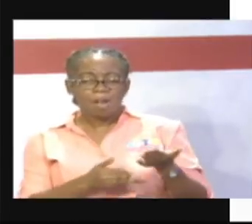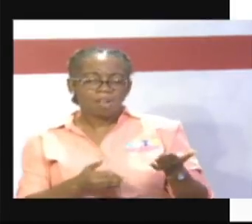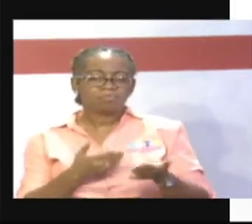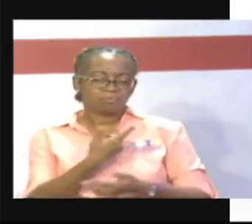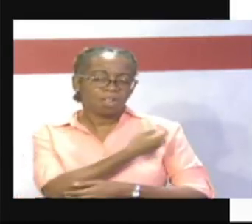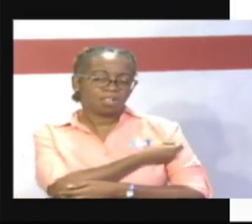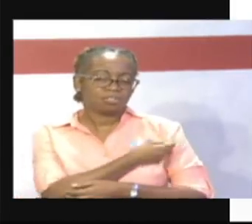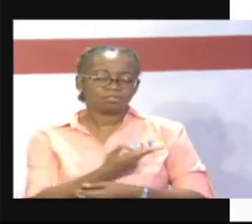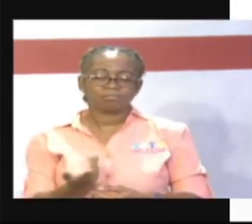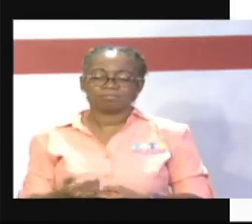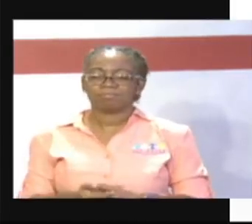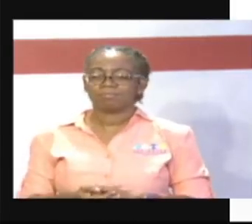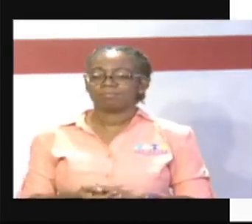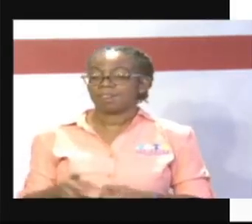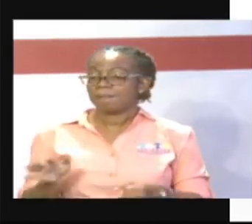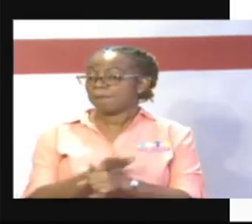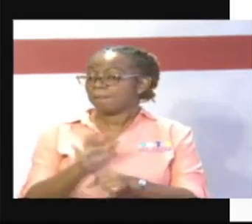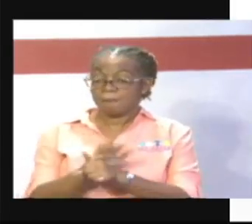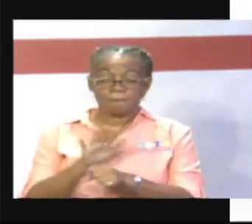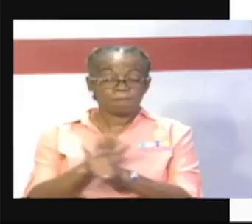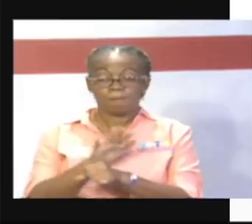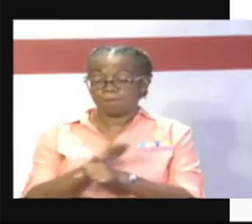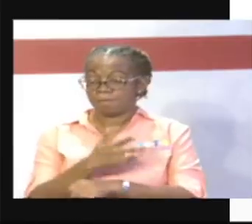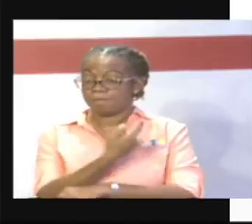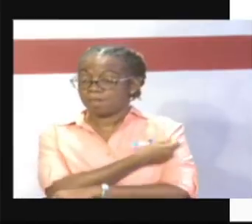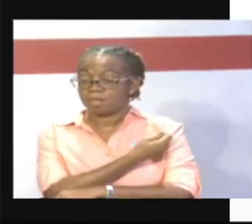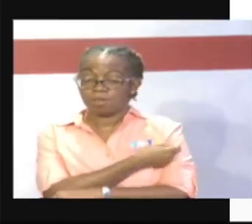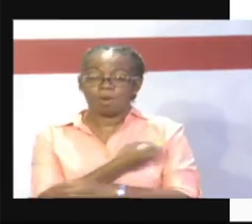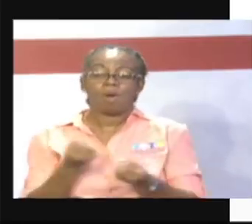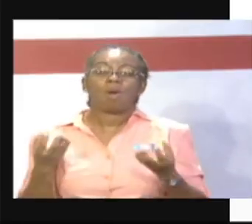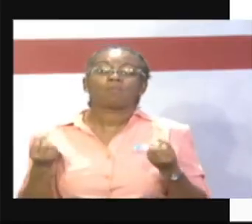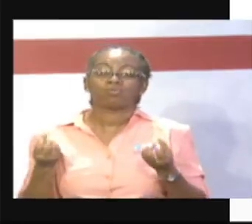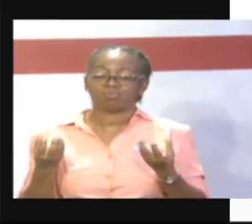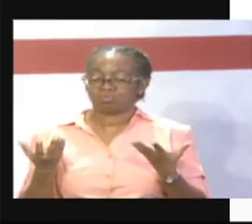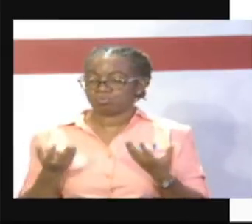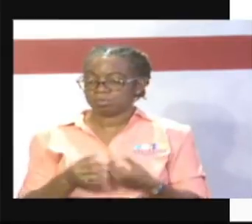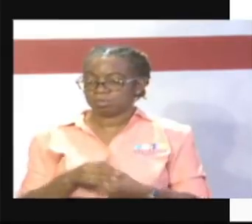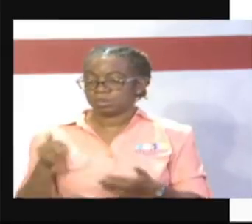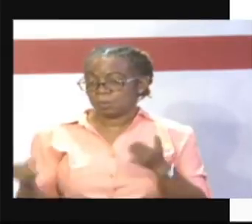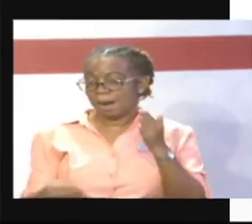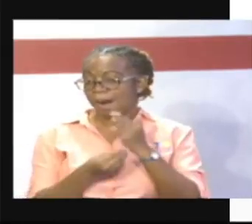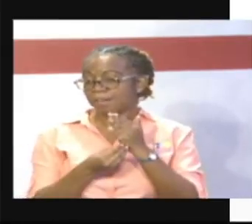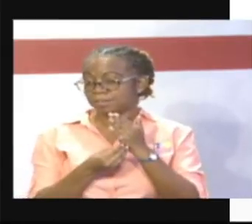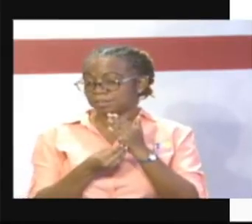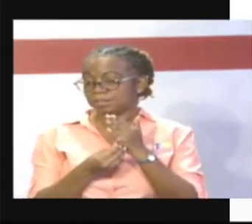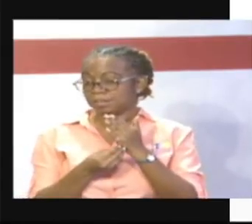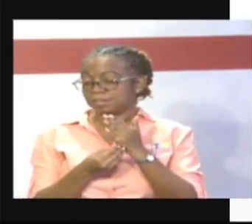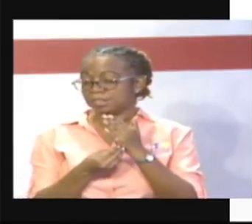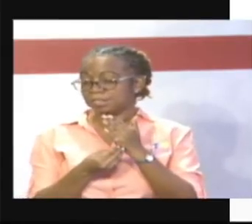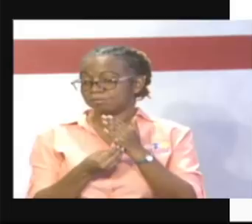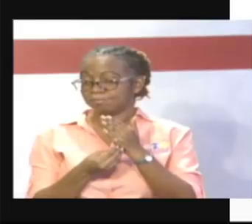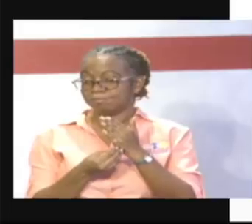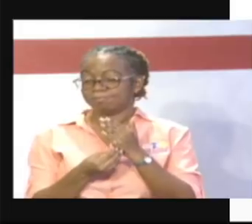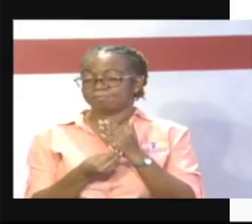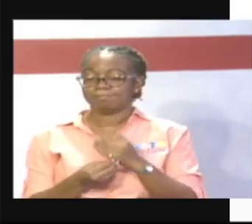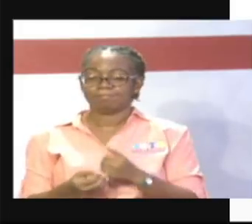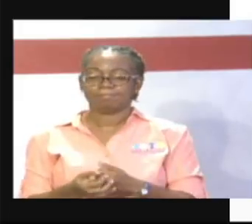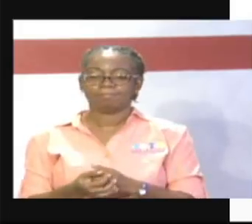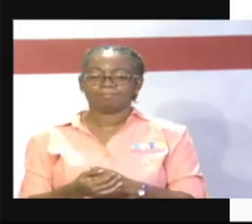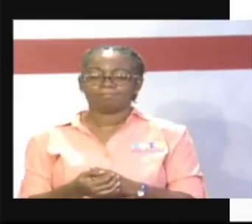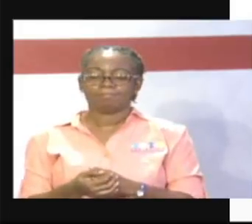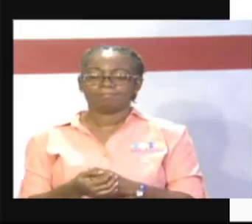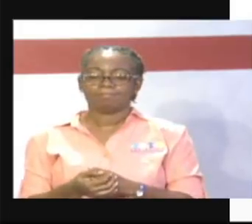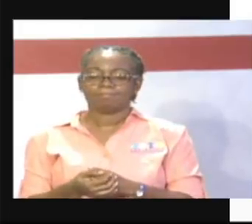vaccinated. Completed vaccinations are as follows. The total number of persons vaccinated with a second dose of a